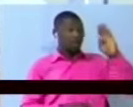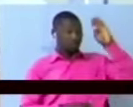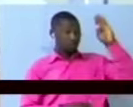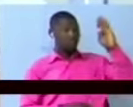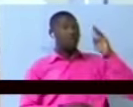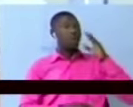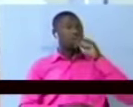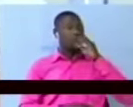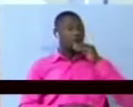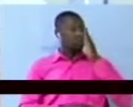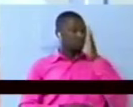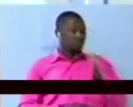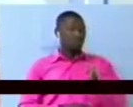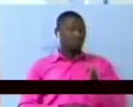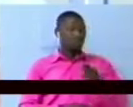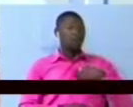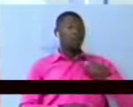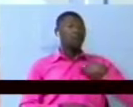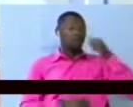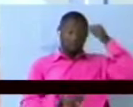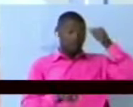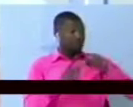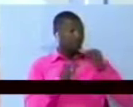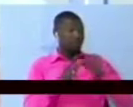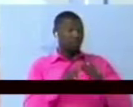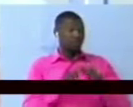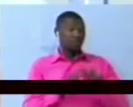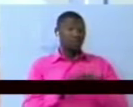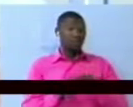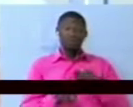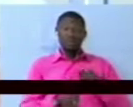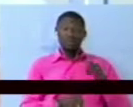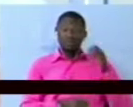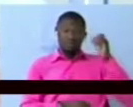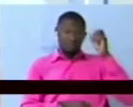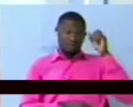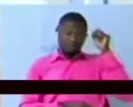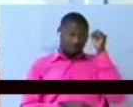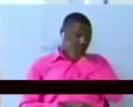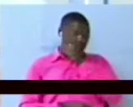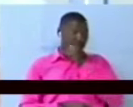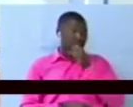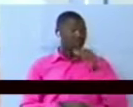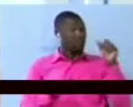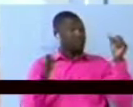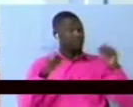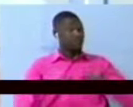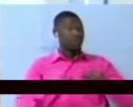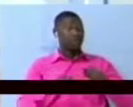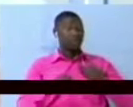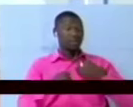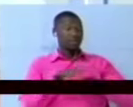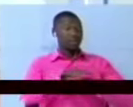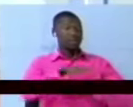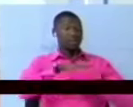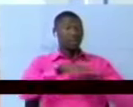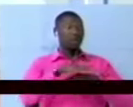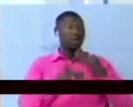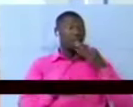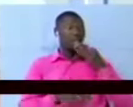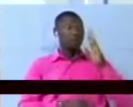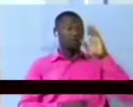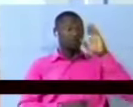truth. May I remind you that it is a criminal offense in the laws of this country to lie under oath or